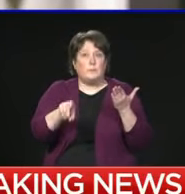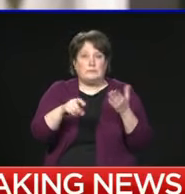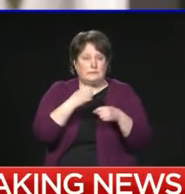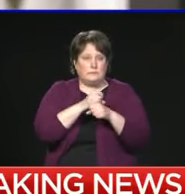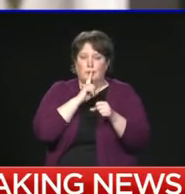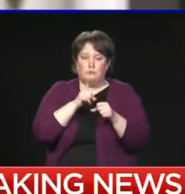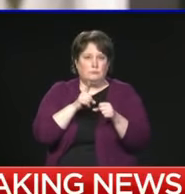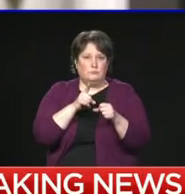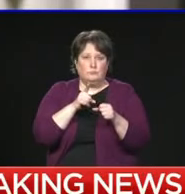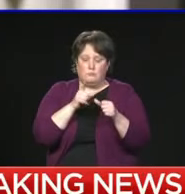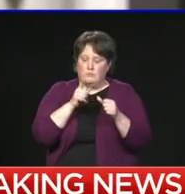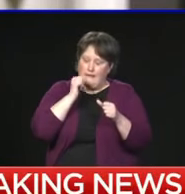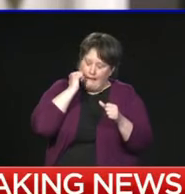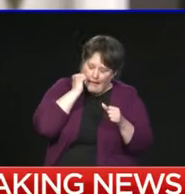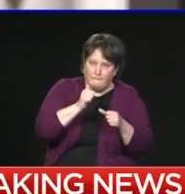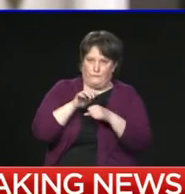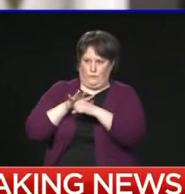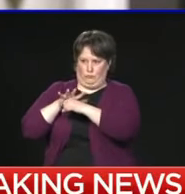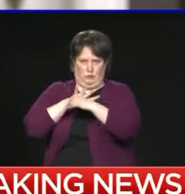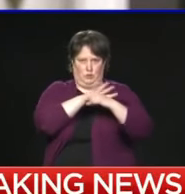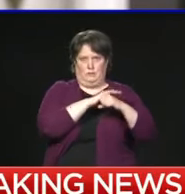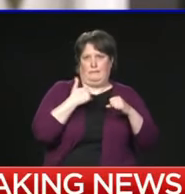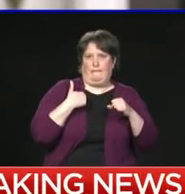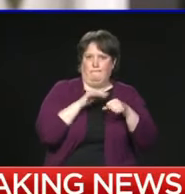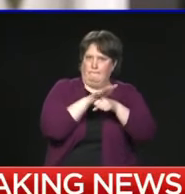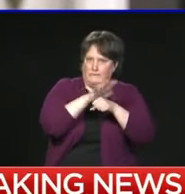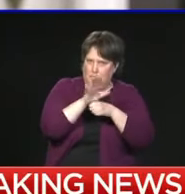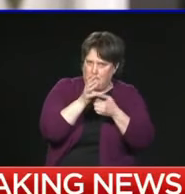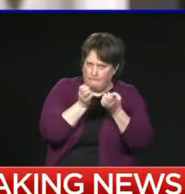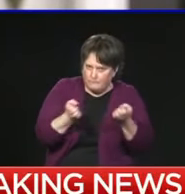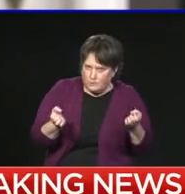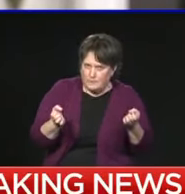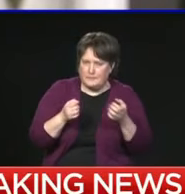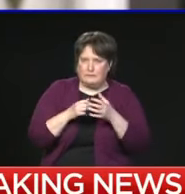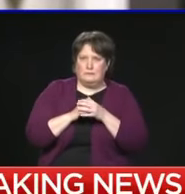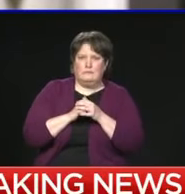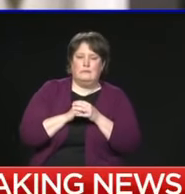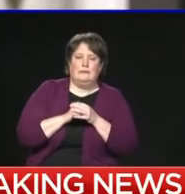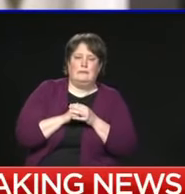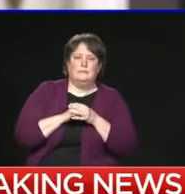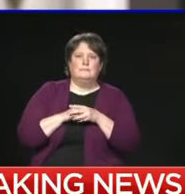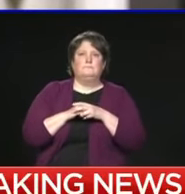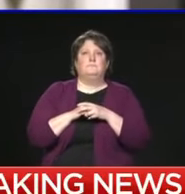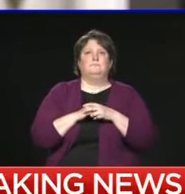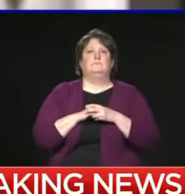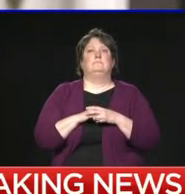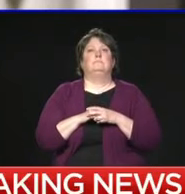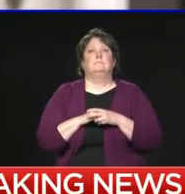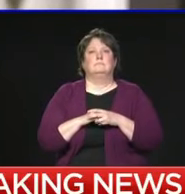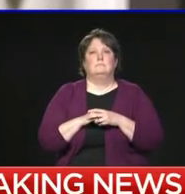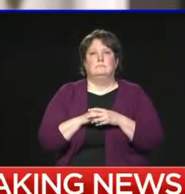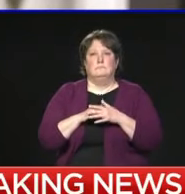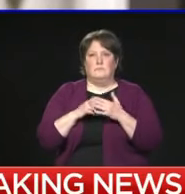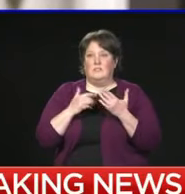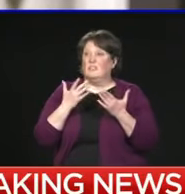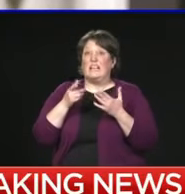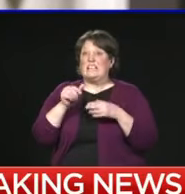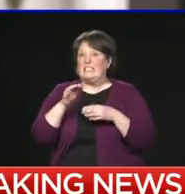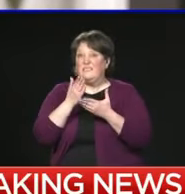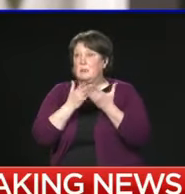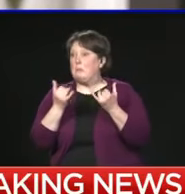to ensure that every site has the equipment it needs to meet the